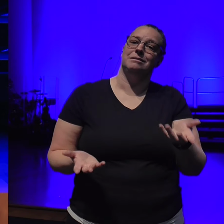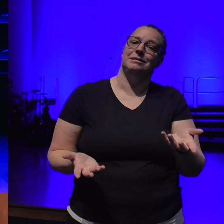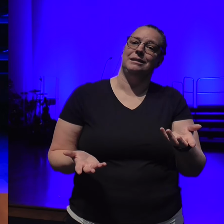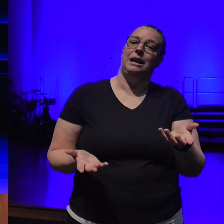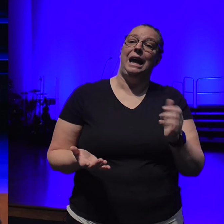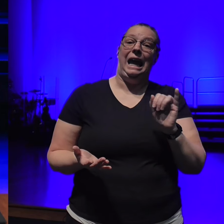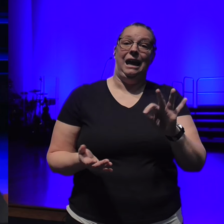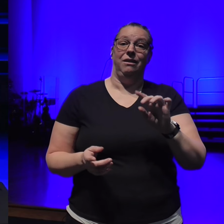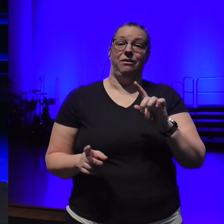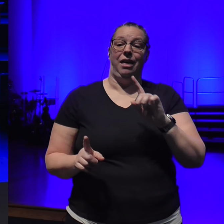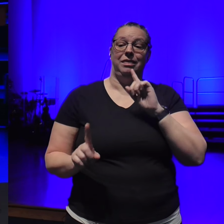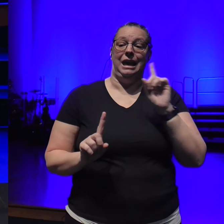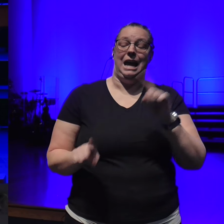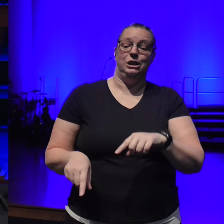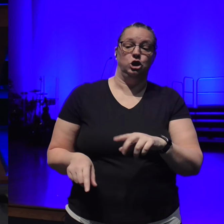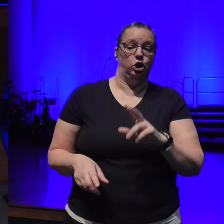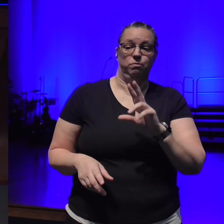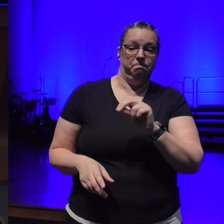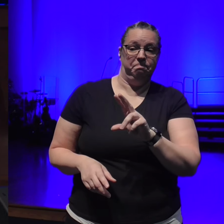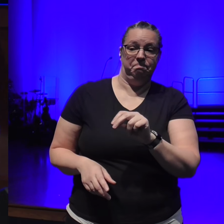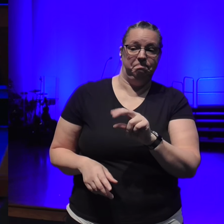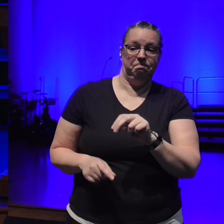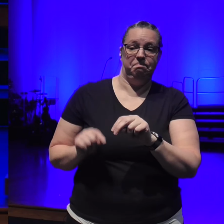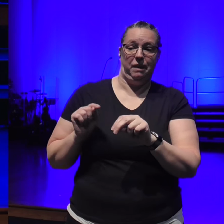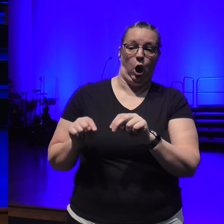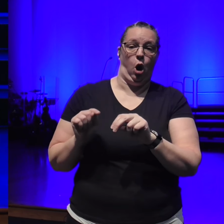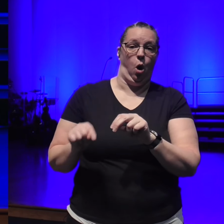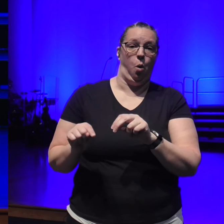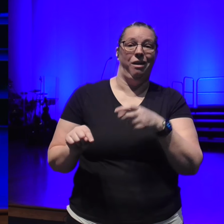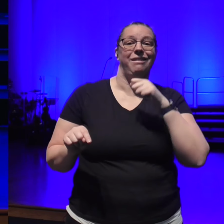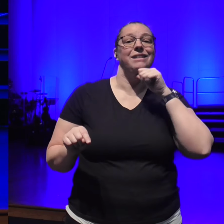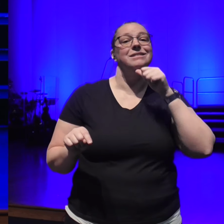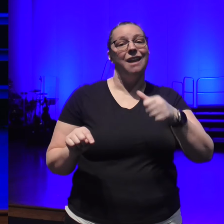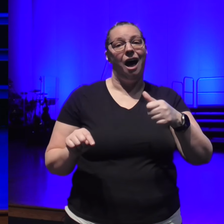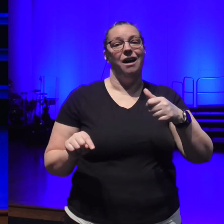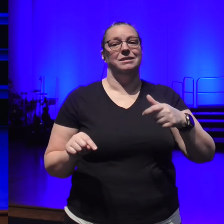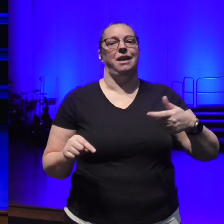is no, that's not who you are. You need to be to become that.